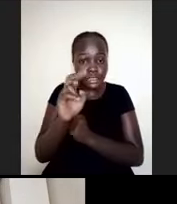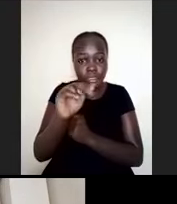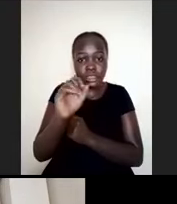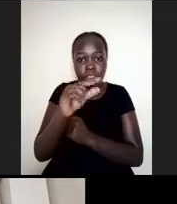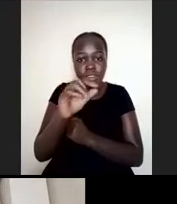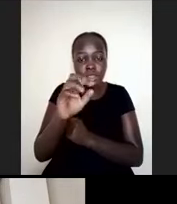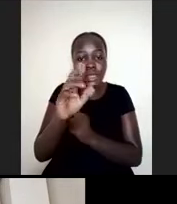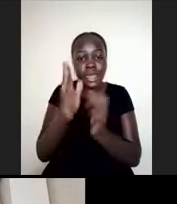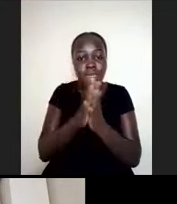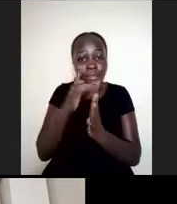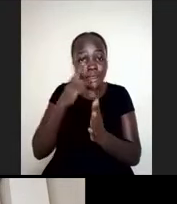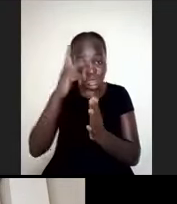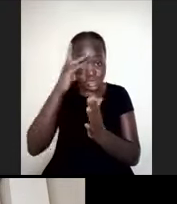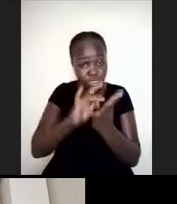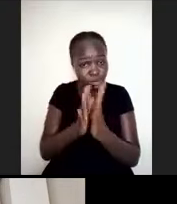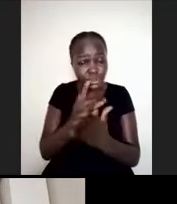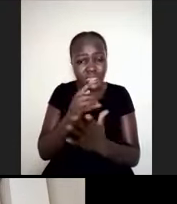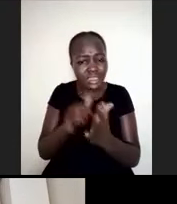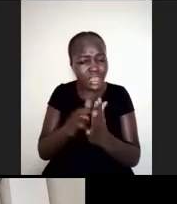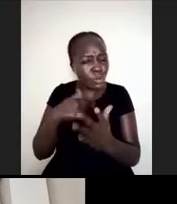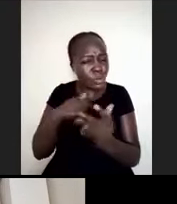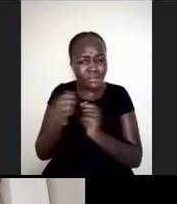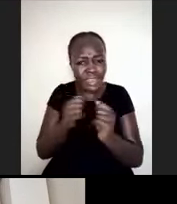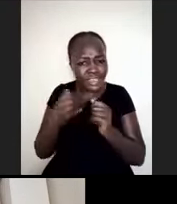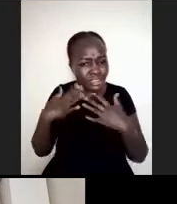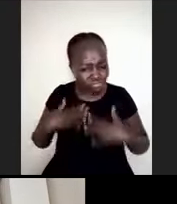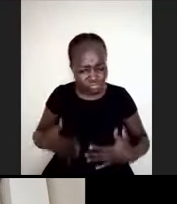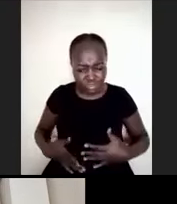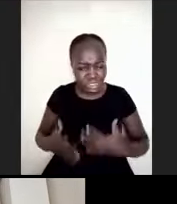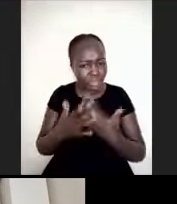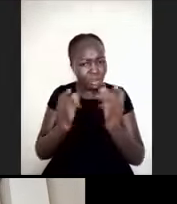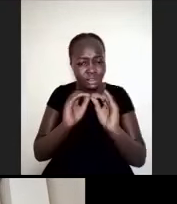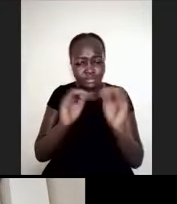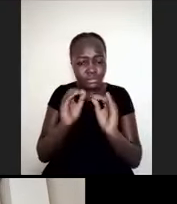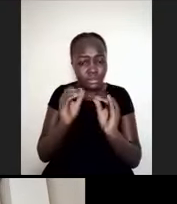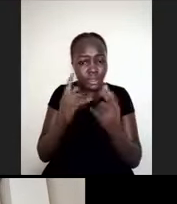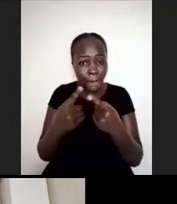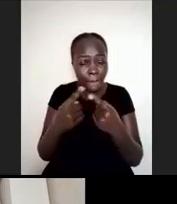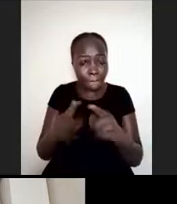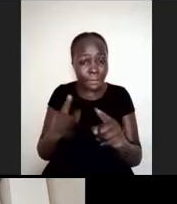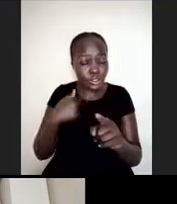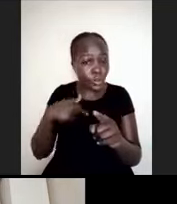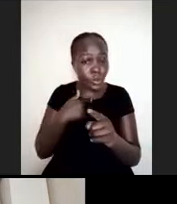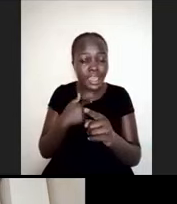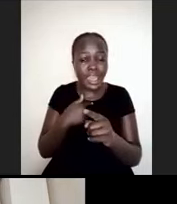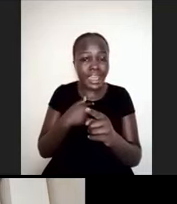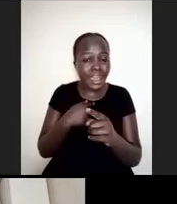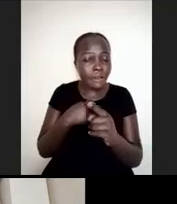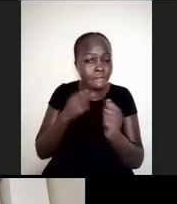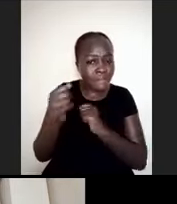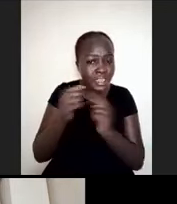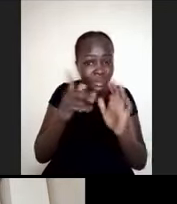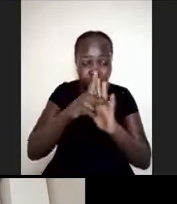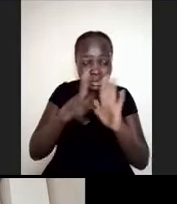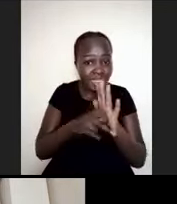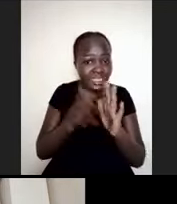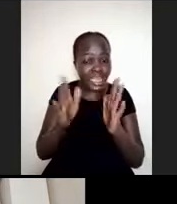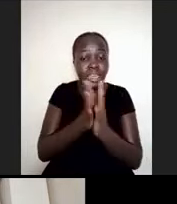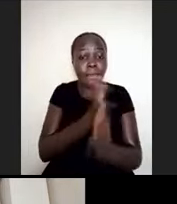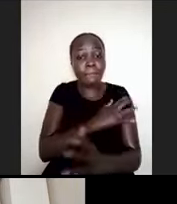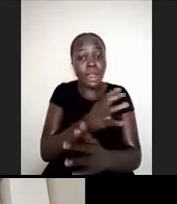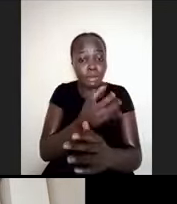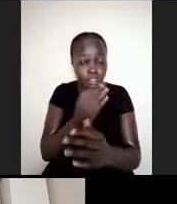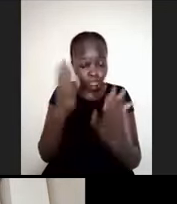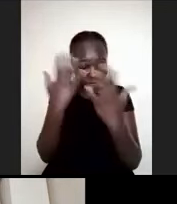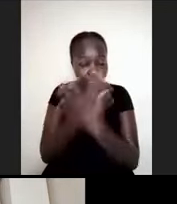that we are not fighting flesh and blood. We are fighting principalities and powers of darkness. What really that means is